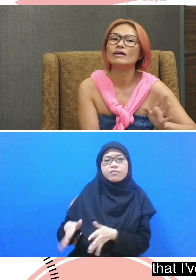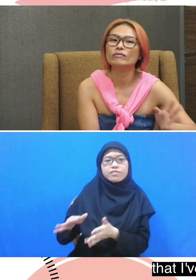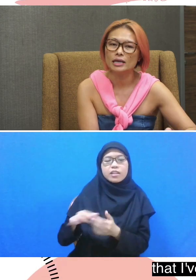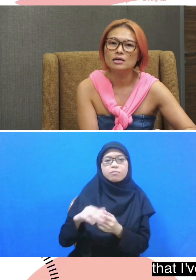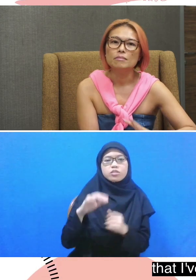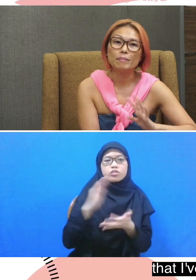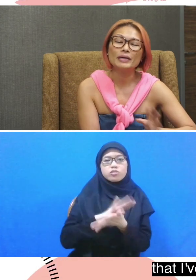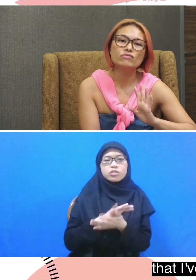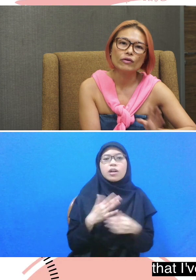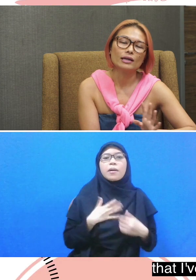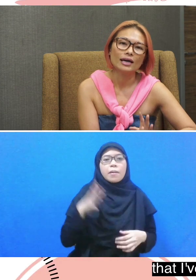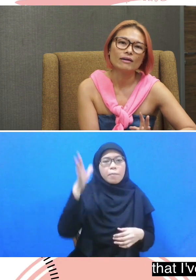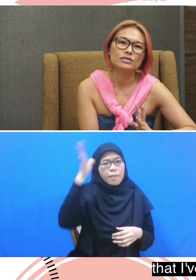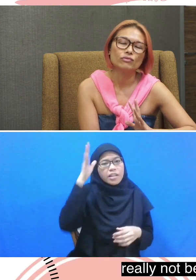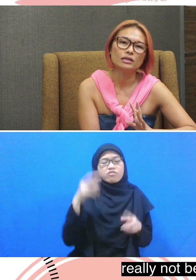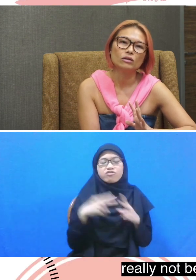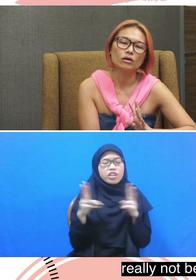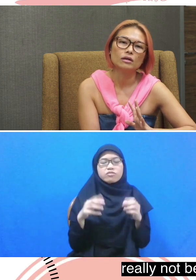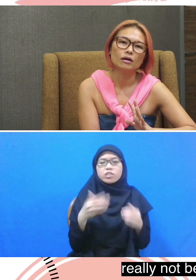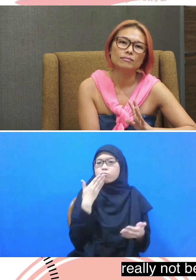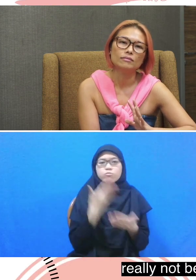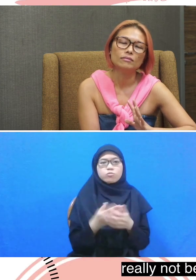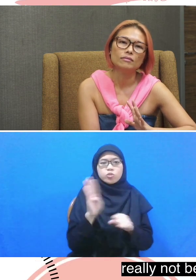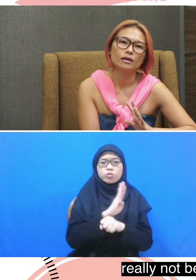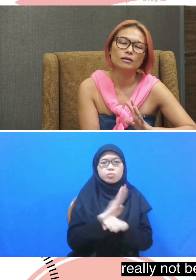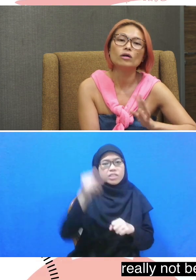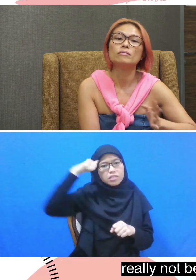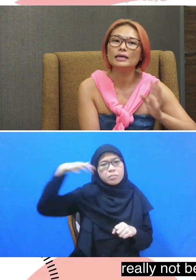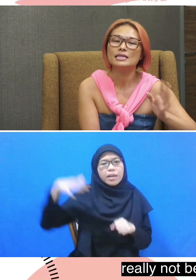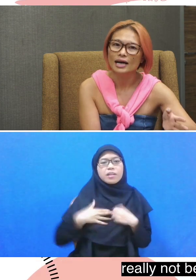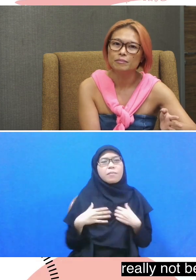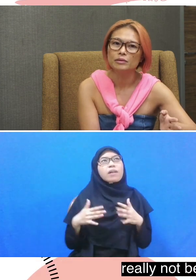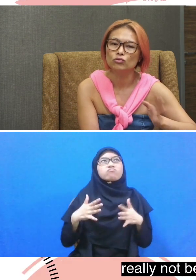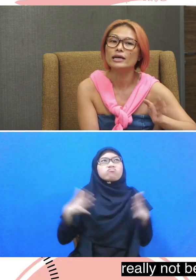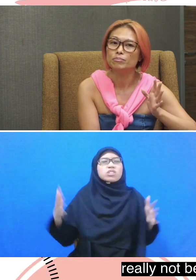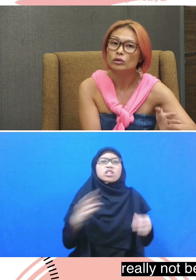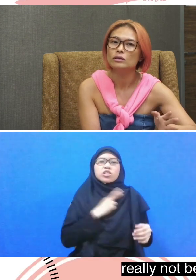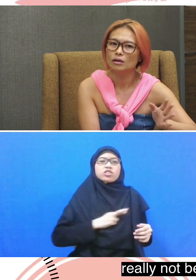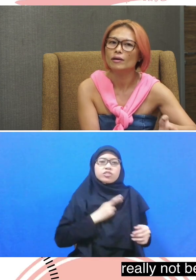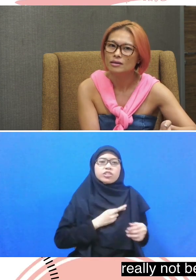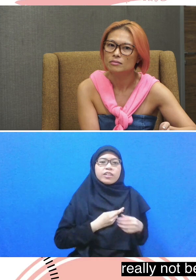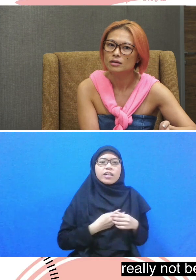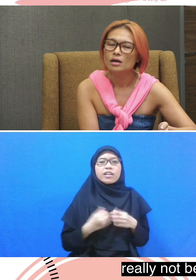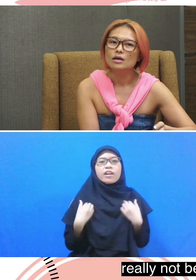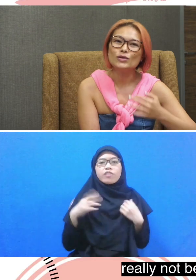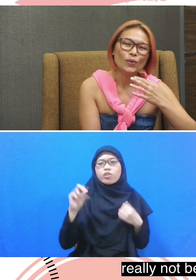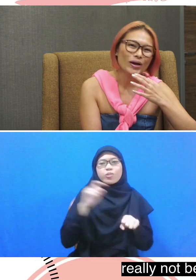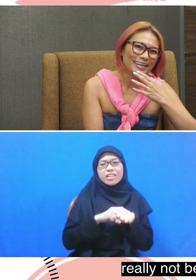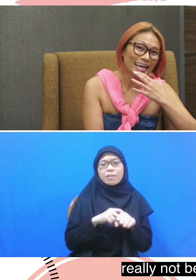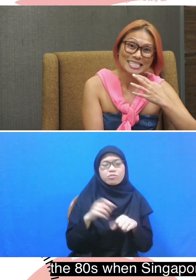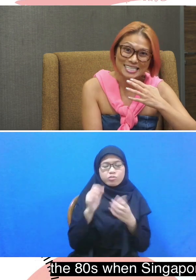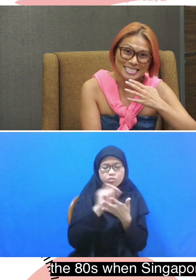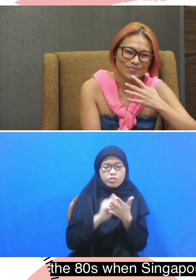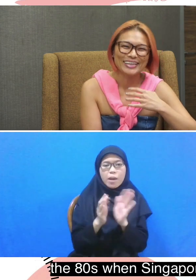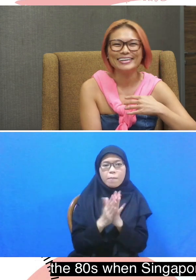I've never met. My biggest regret in life is really not being in time to write a book about him. So in